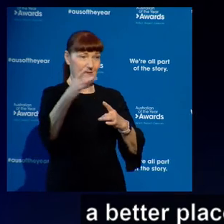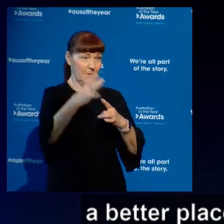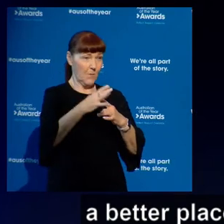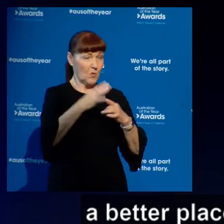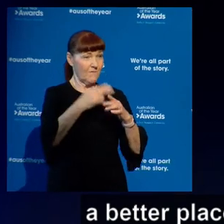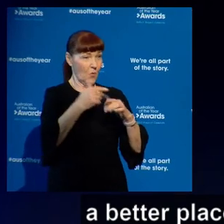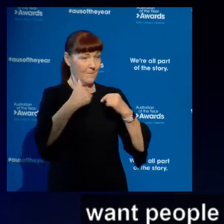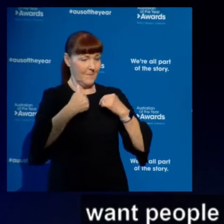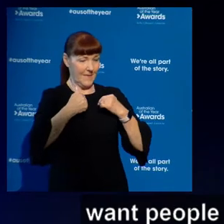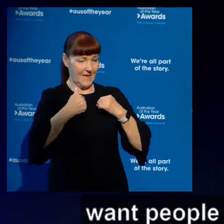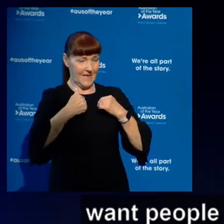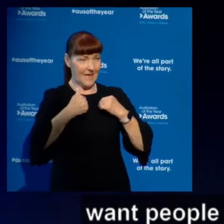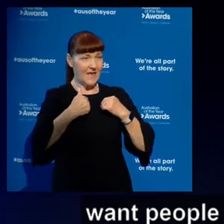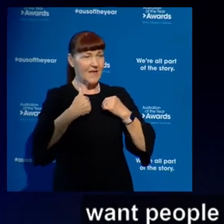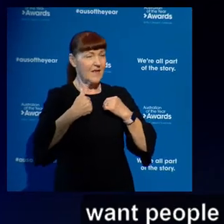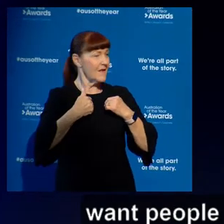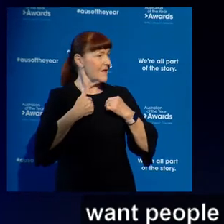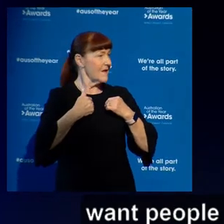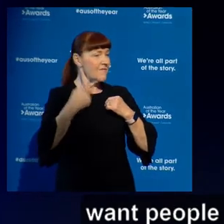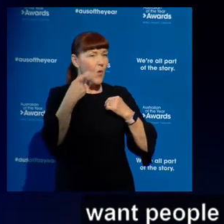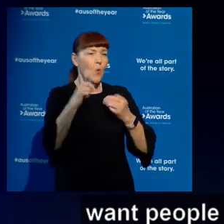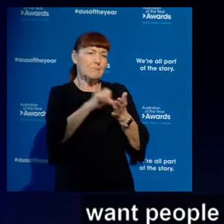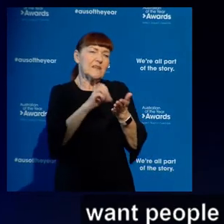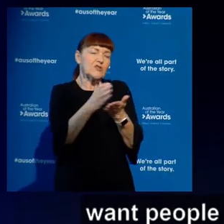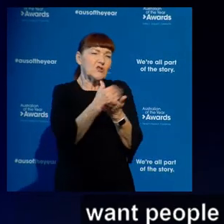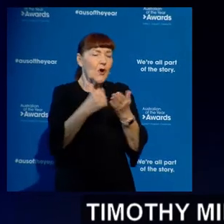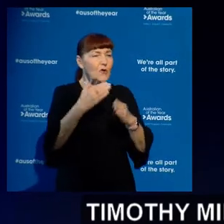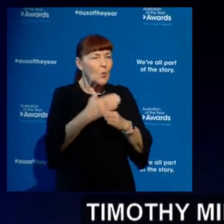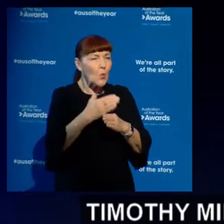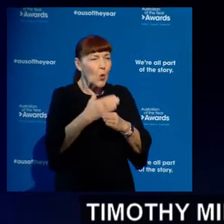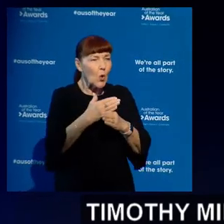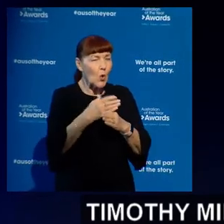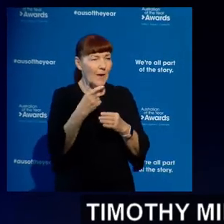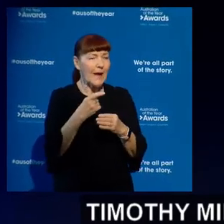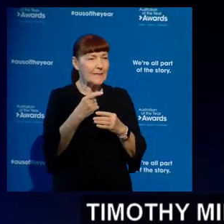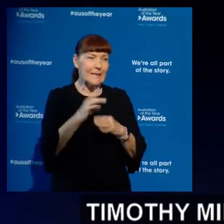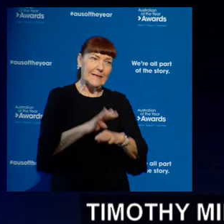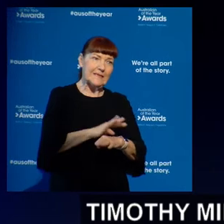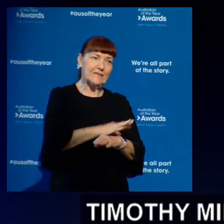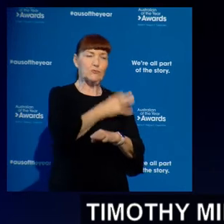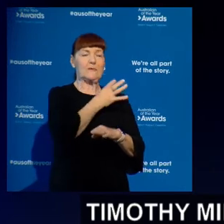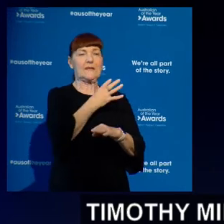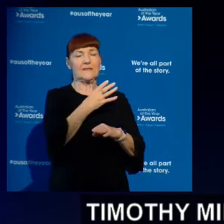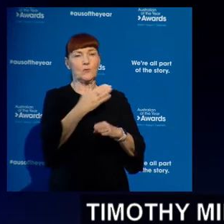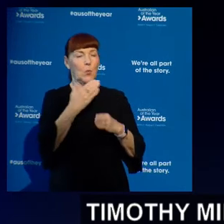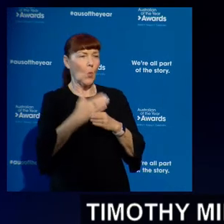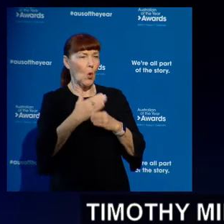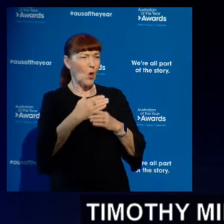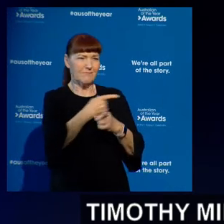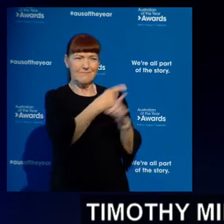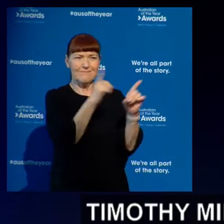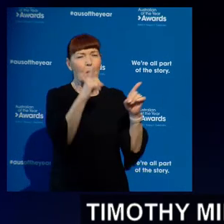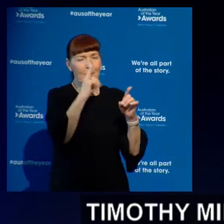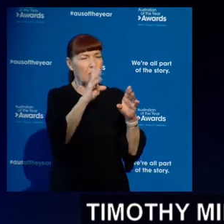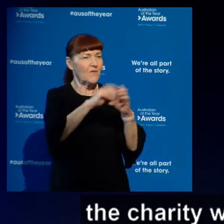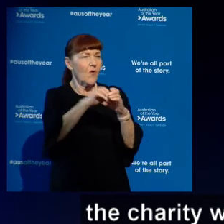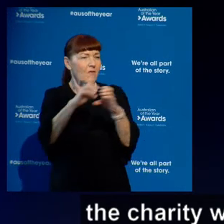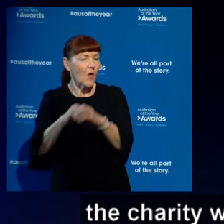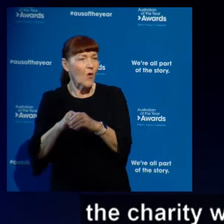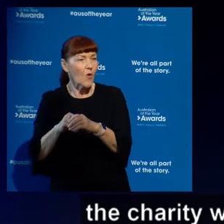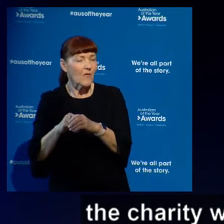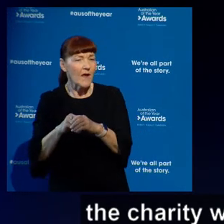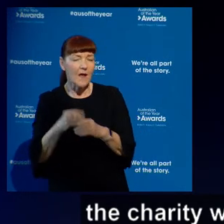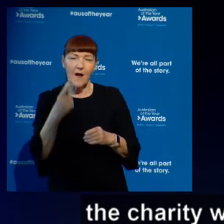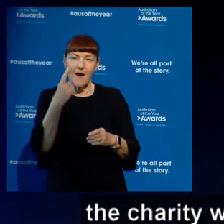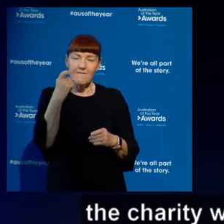part that I find with all of the charity work and all of the inspirational stuff that so many of us are involved with is just